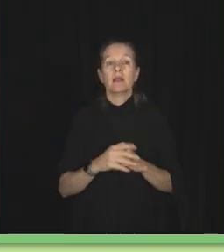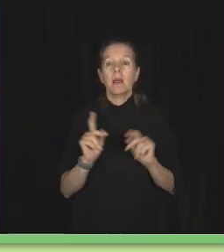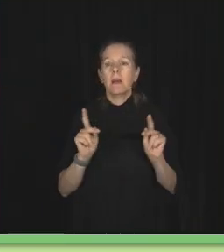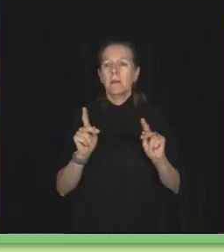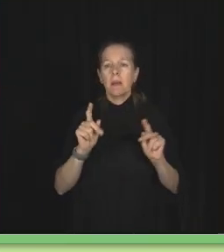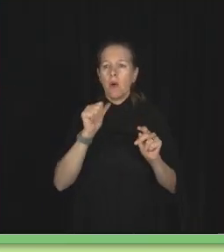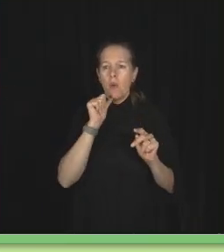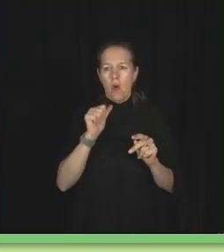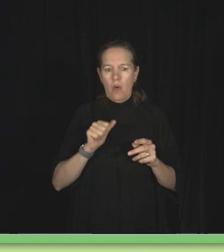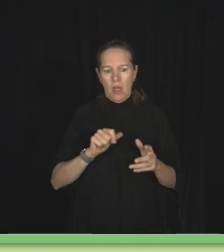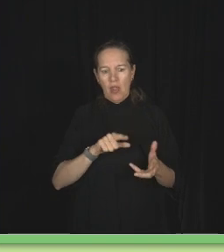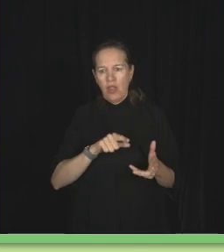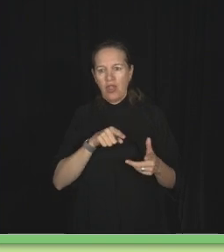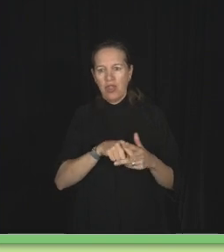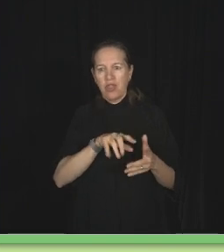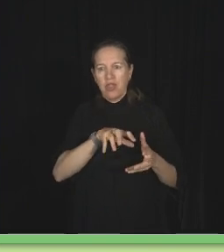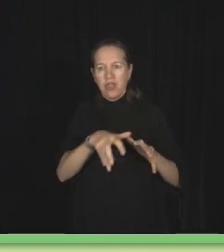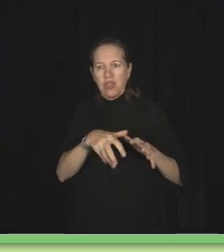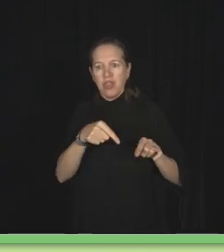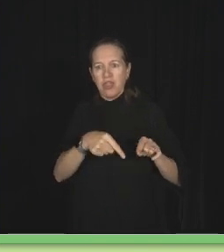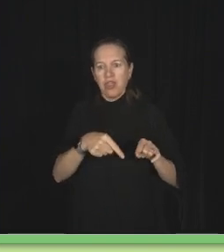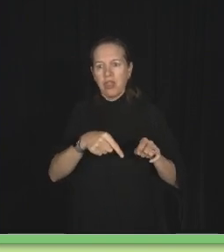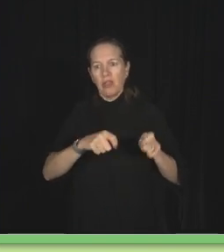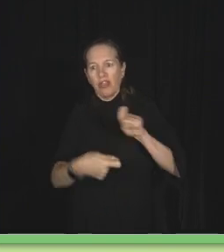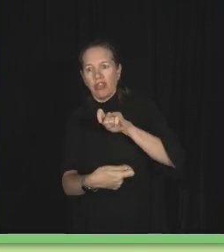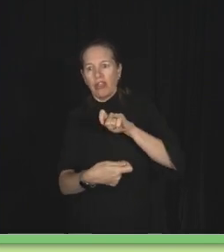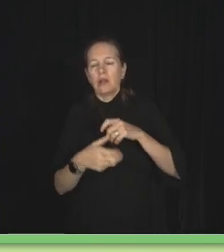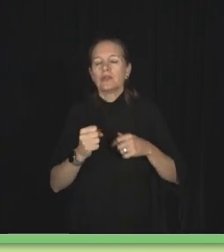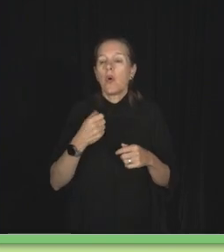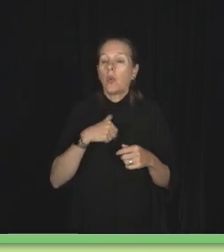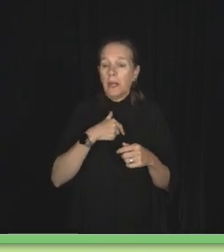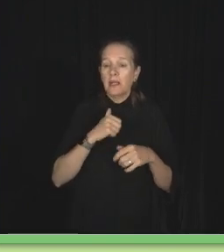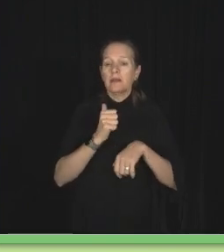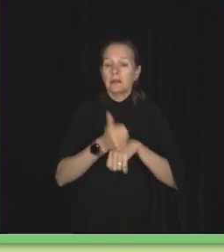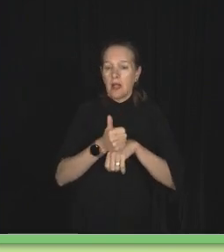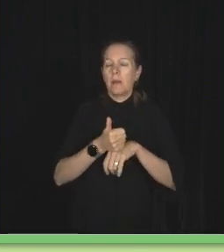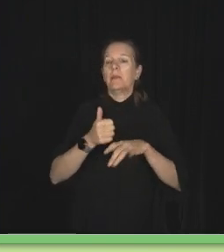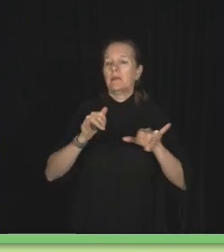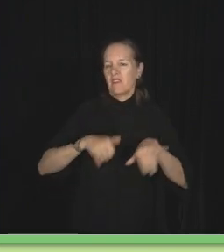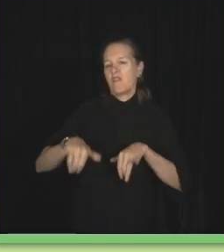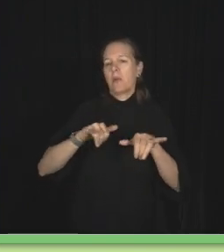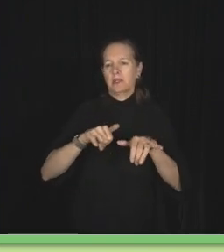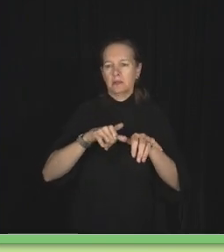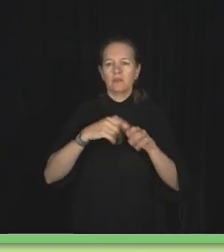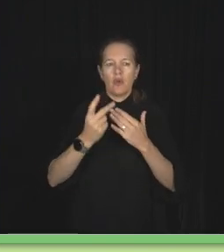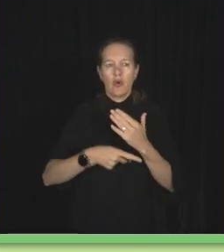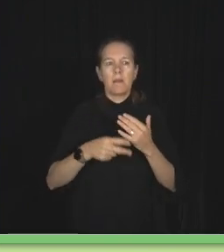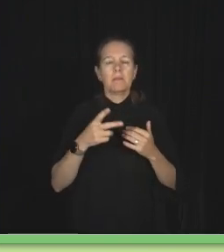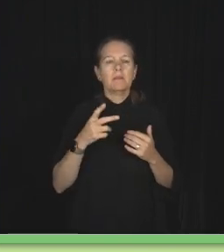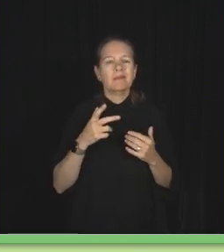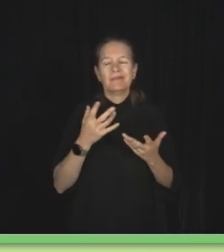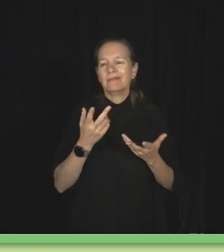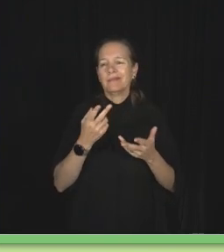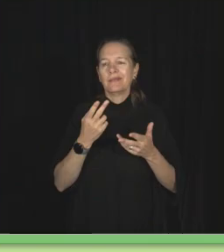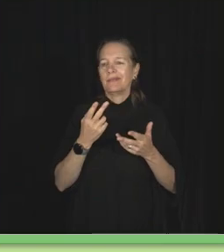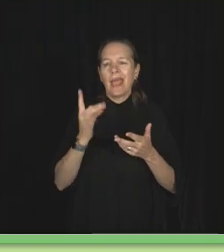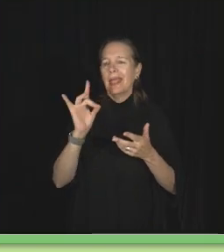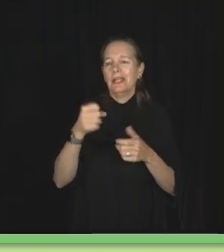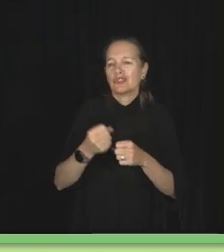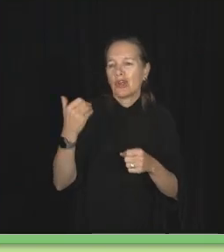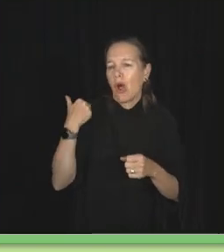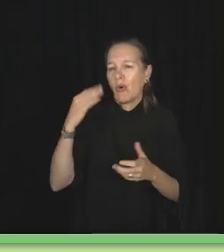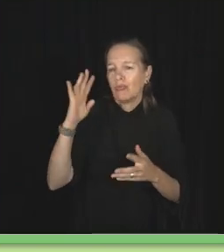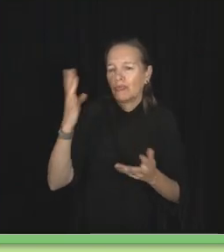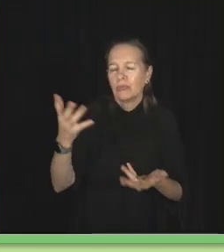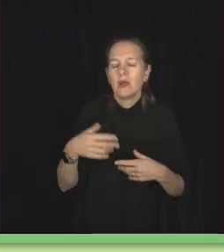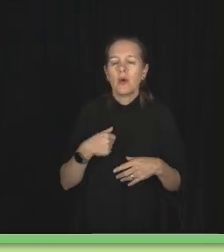fork it or mess with it? So we created a conformance program, and about let's call it 8 years ago, we started